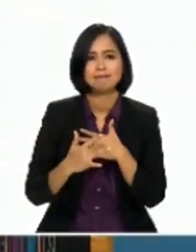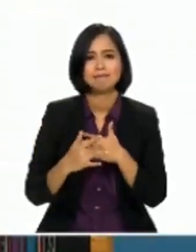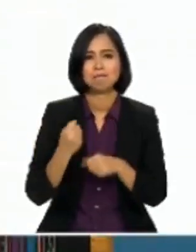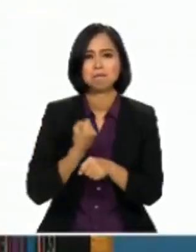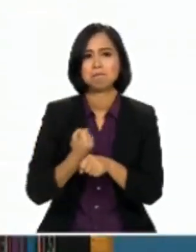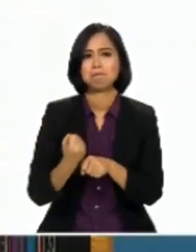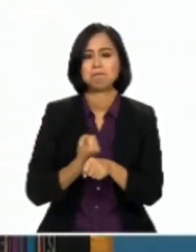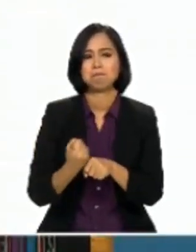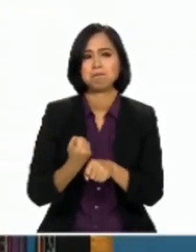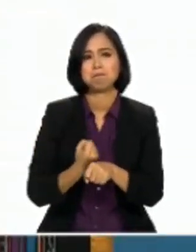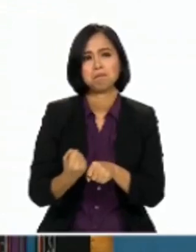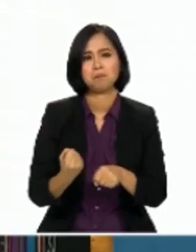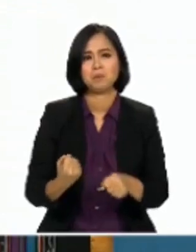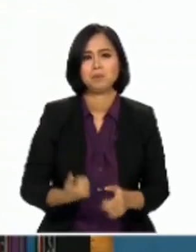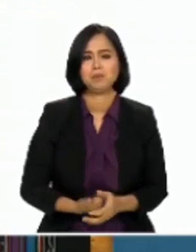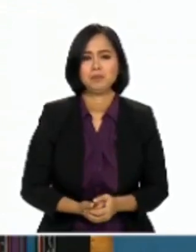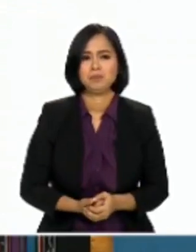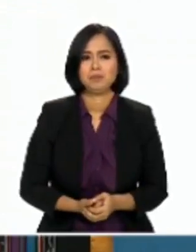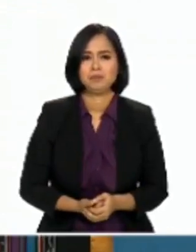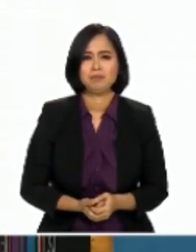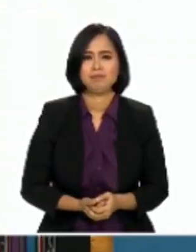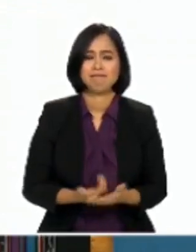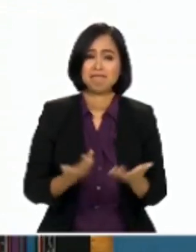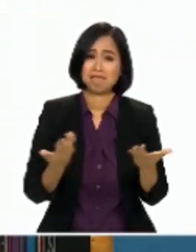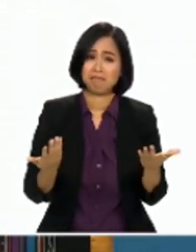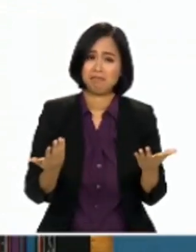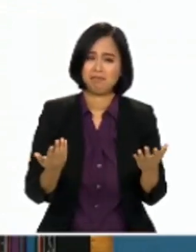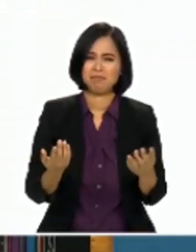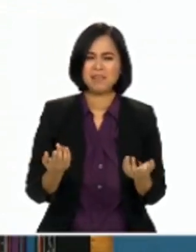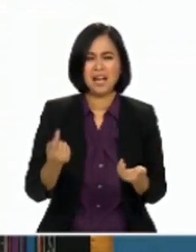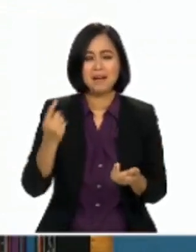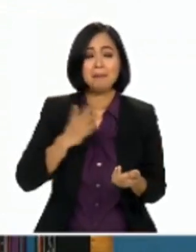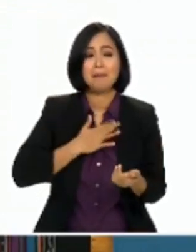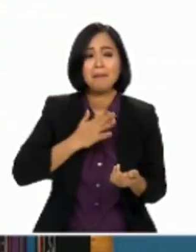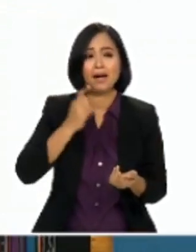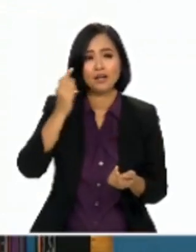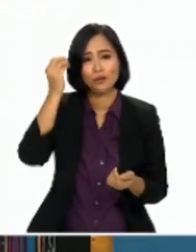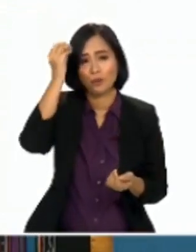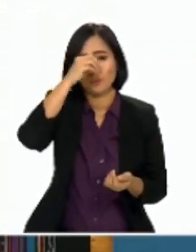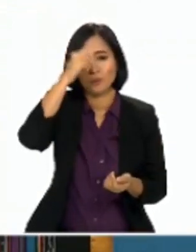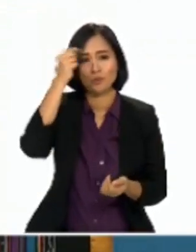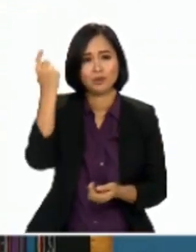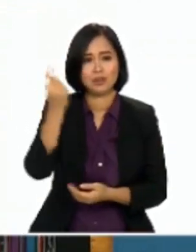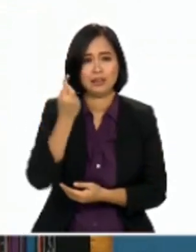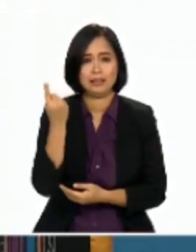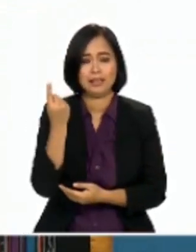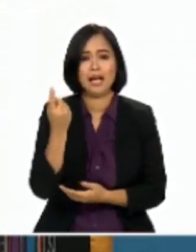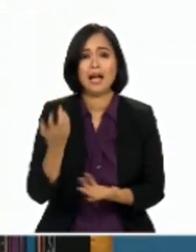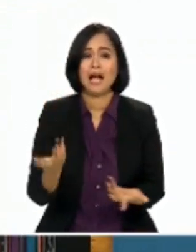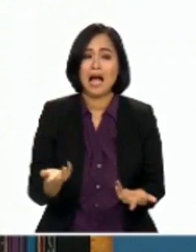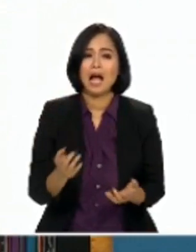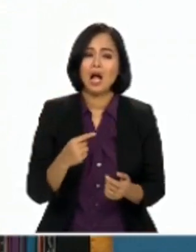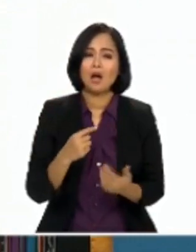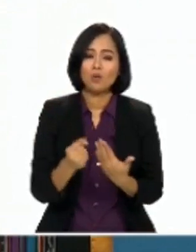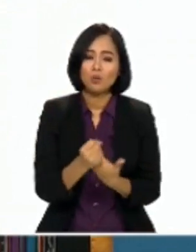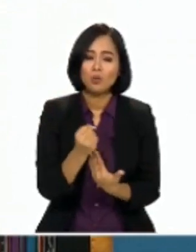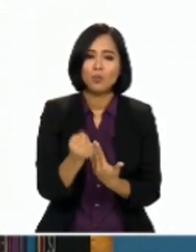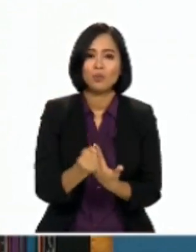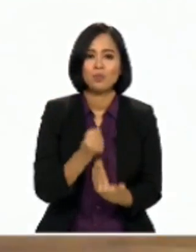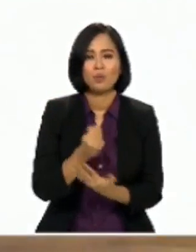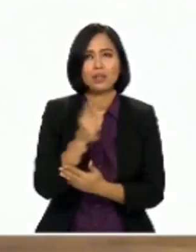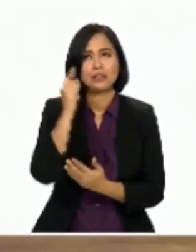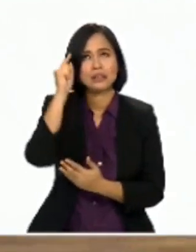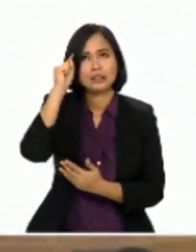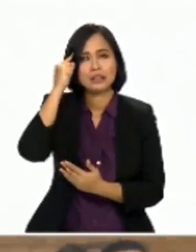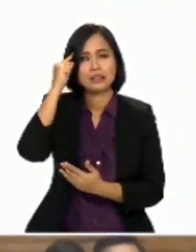Of course, it is only a thought. I am simply thinking